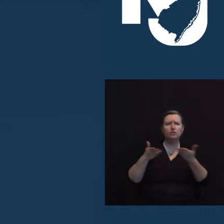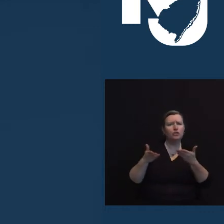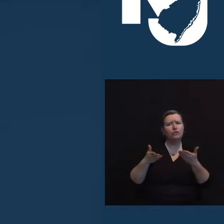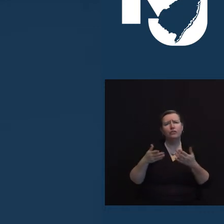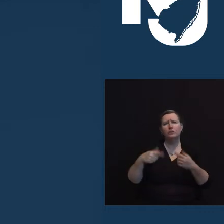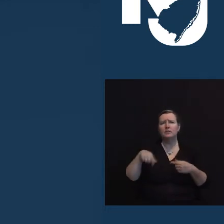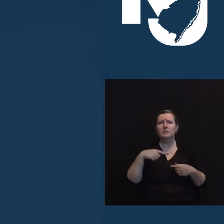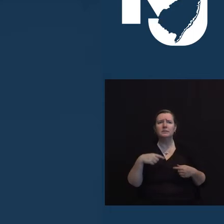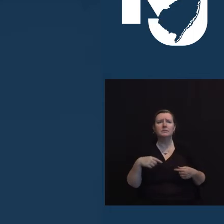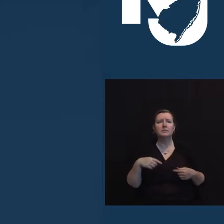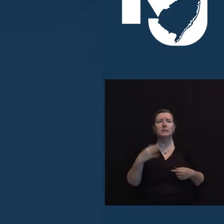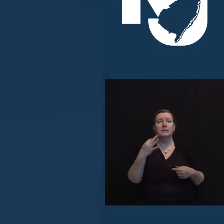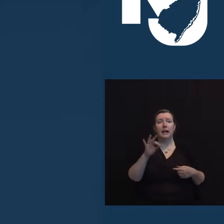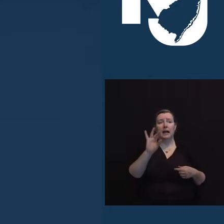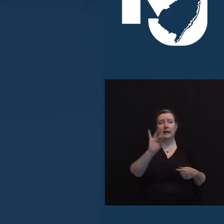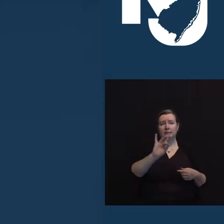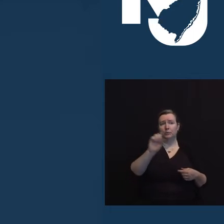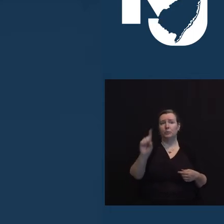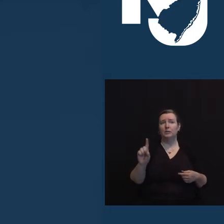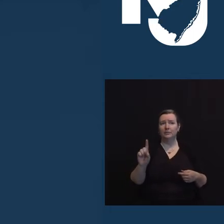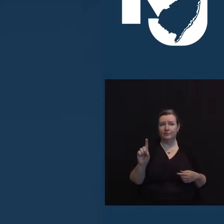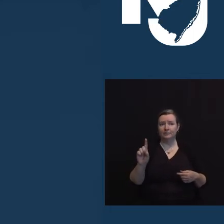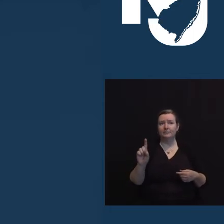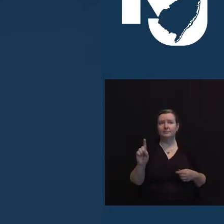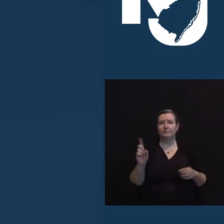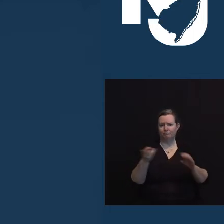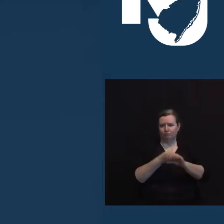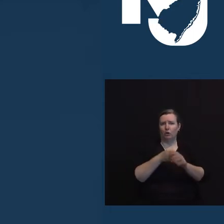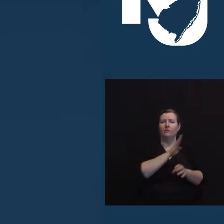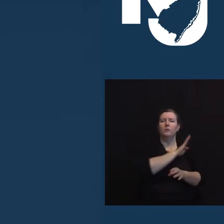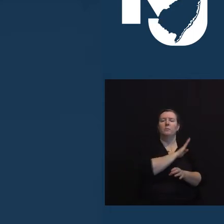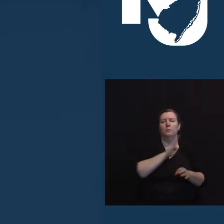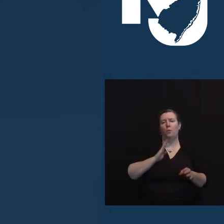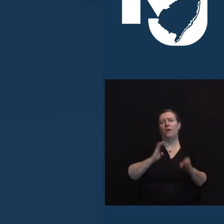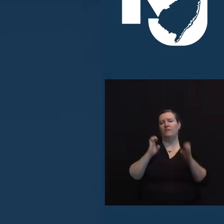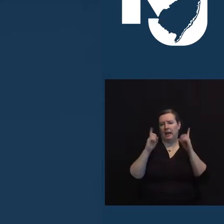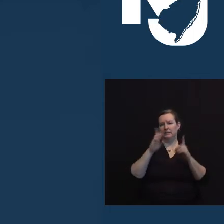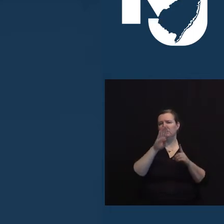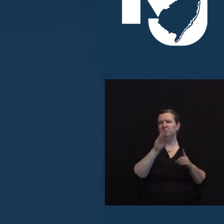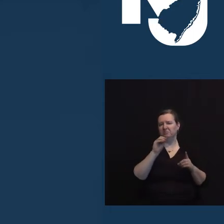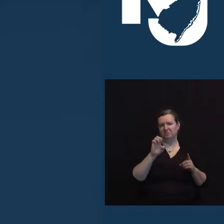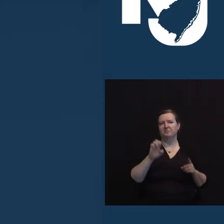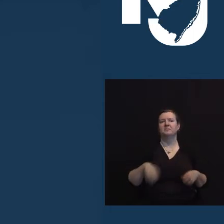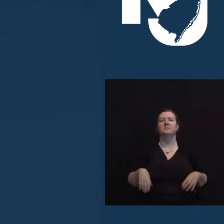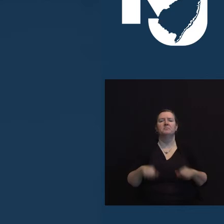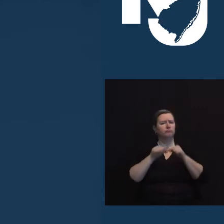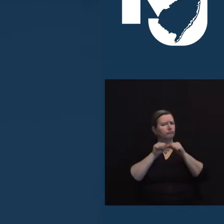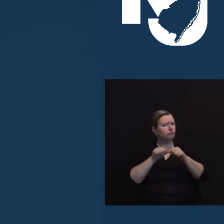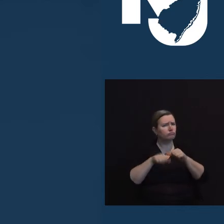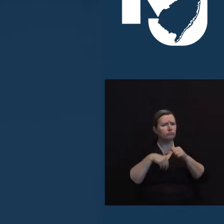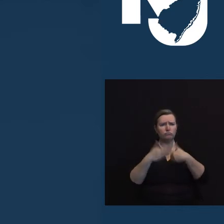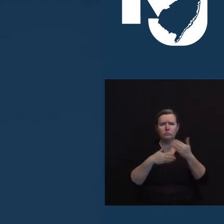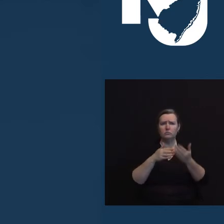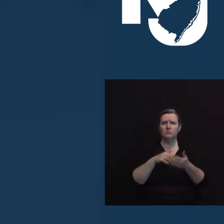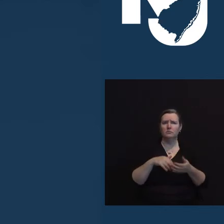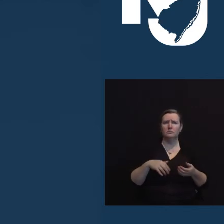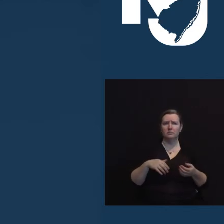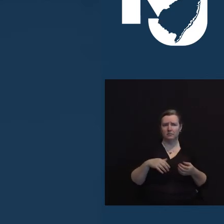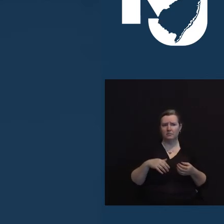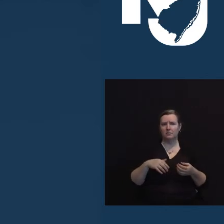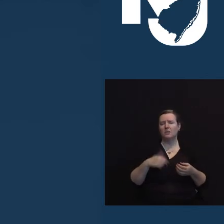on the Howell Township Board of Education. From there, she continued her service as a Howell Township councilwoman, and